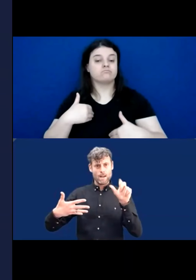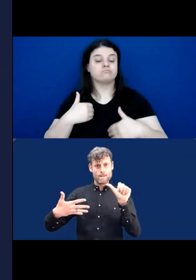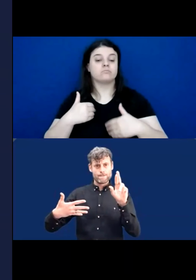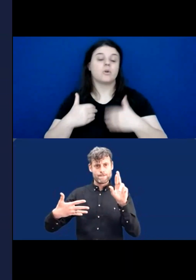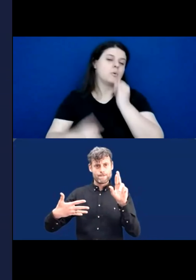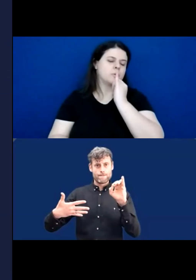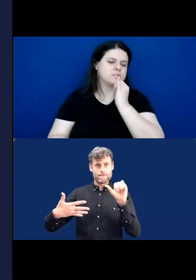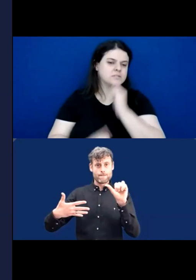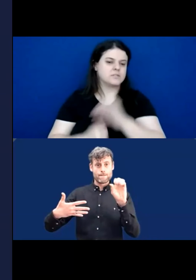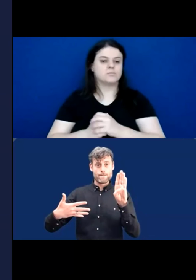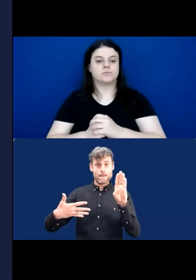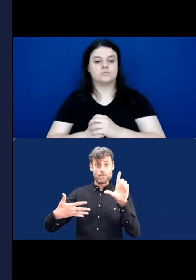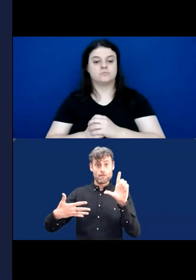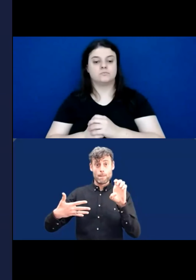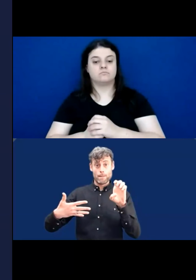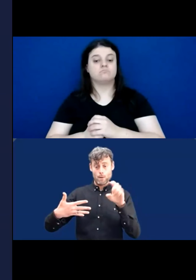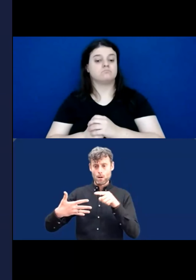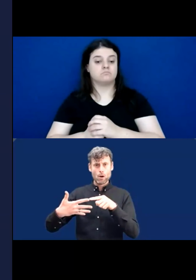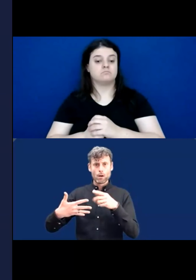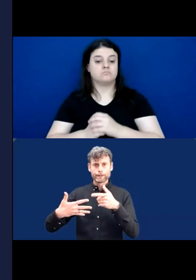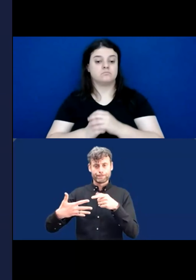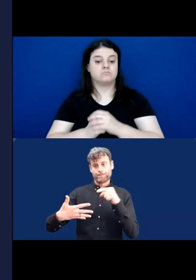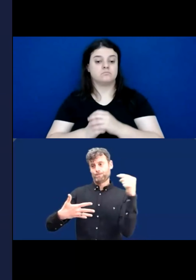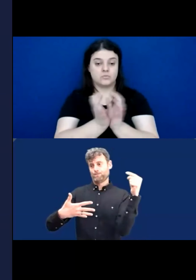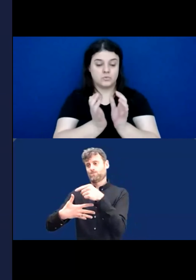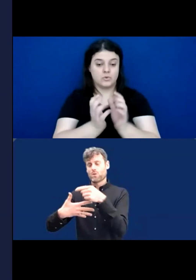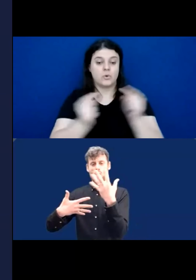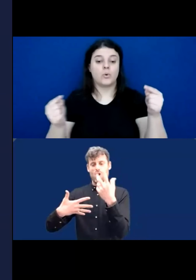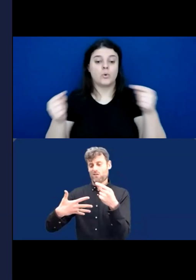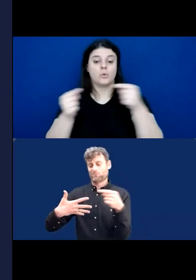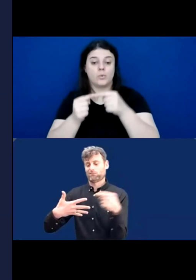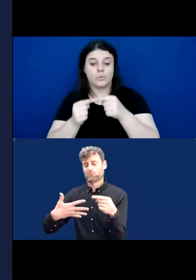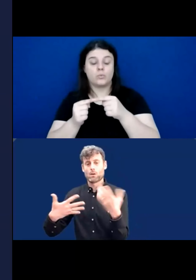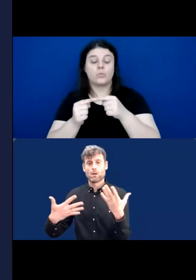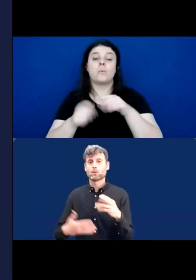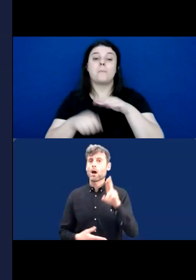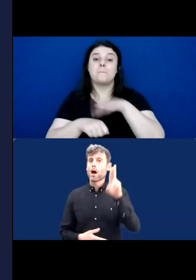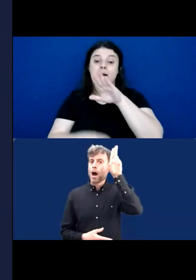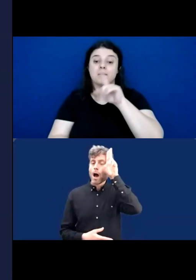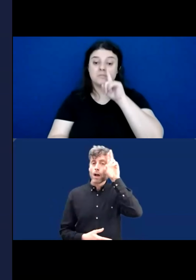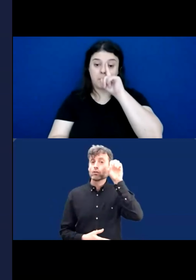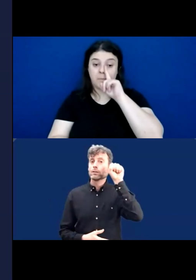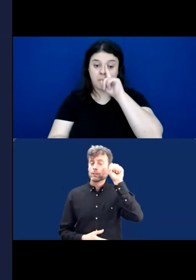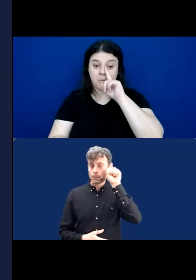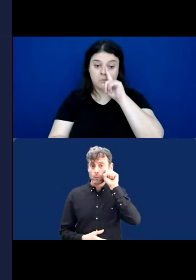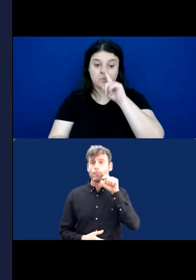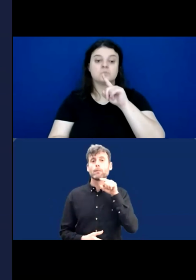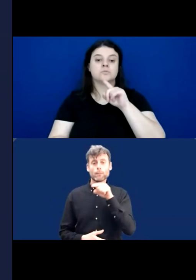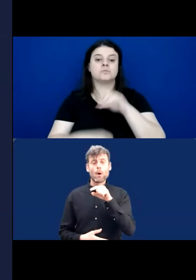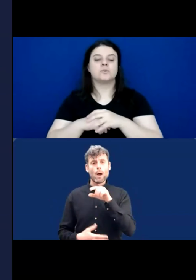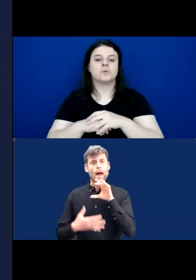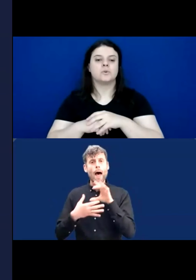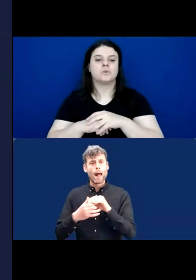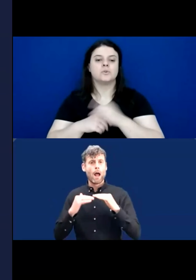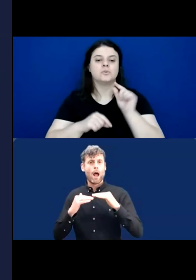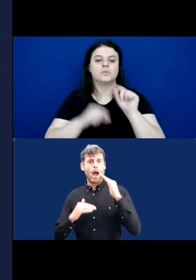example, Usher category was associated with a higher risk for tinnitus, but to be